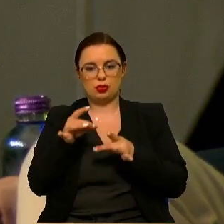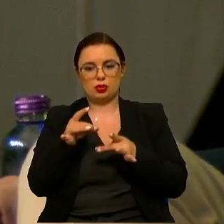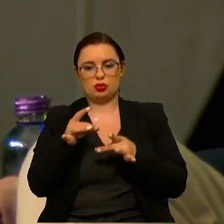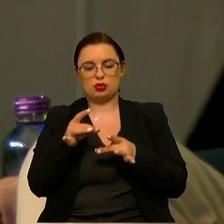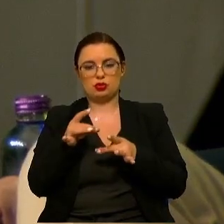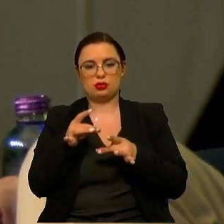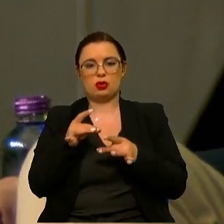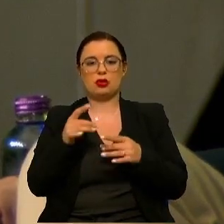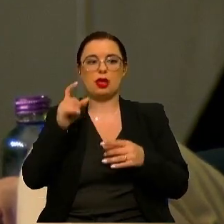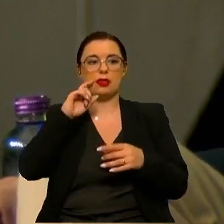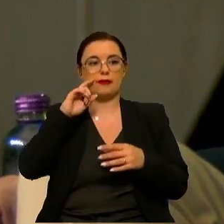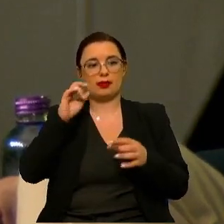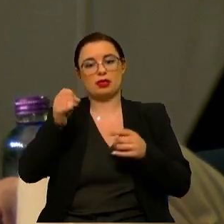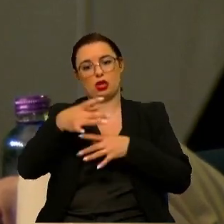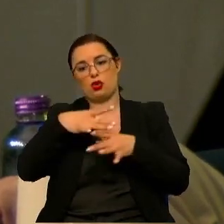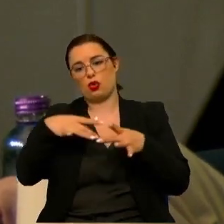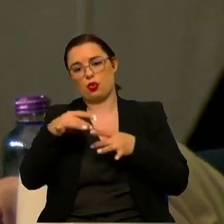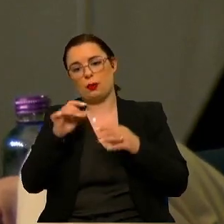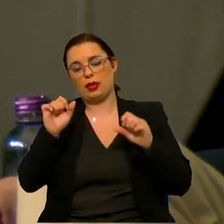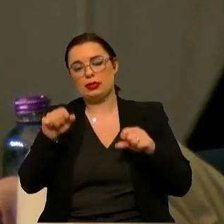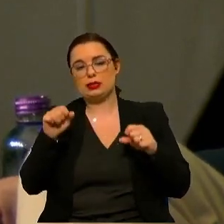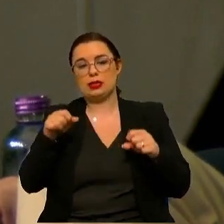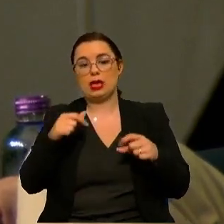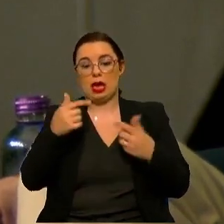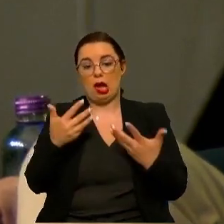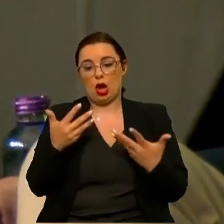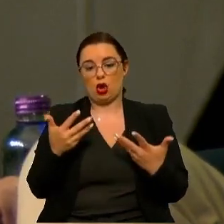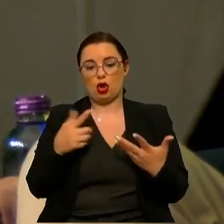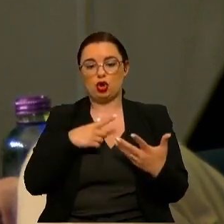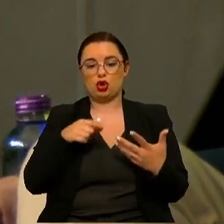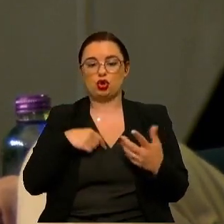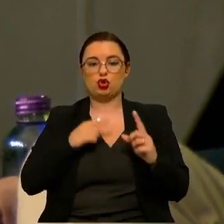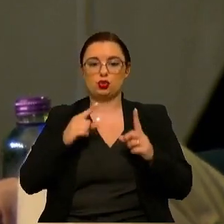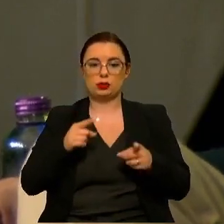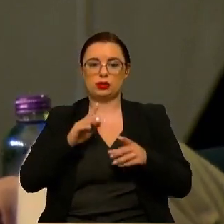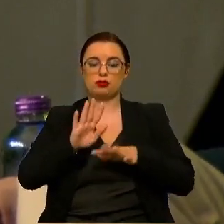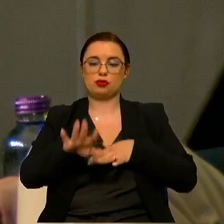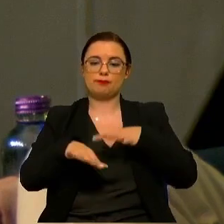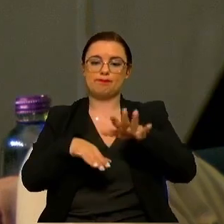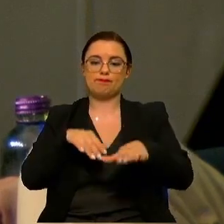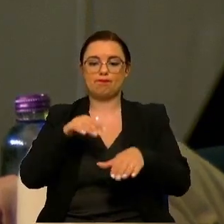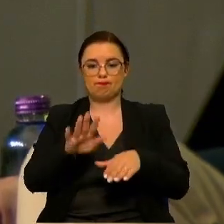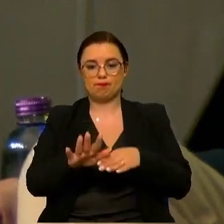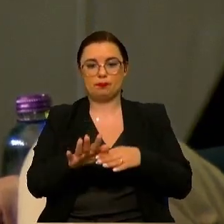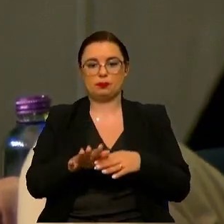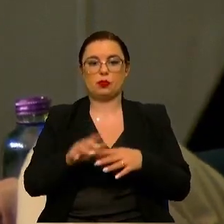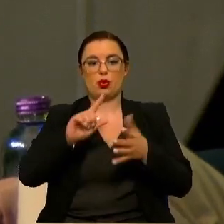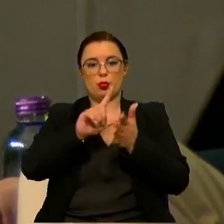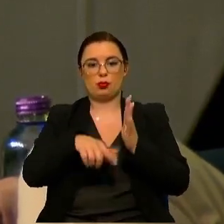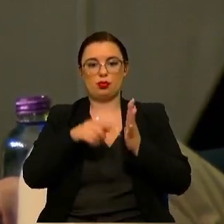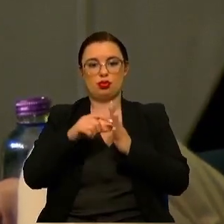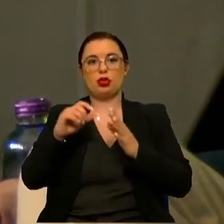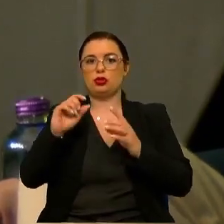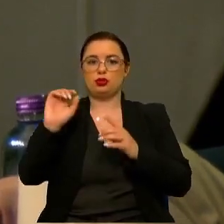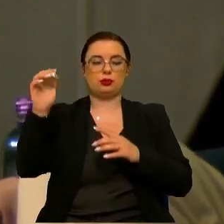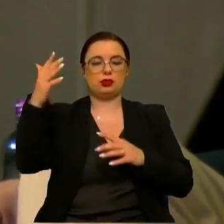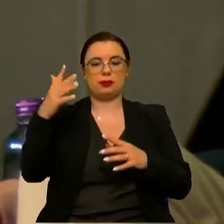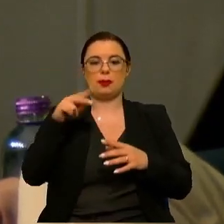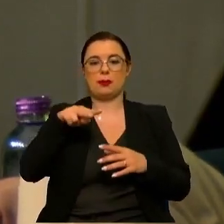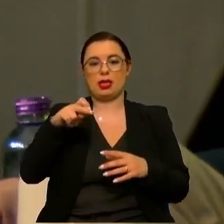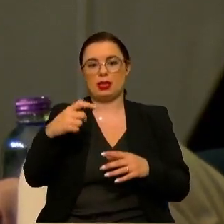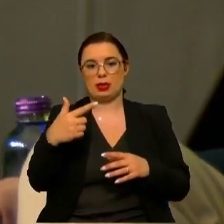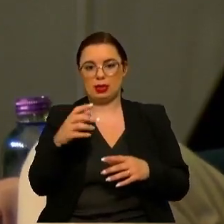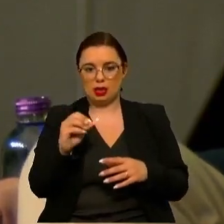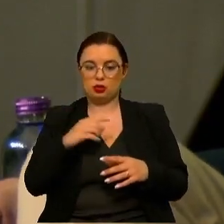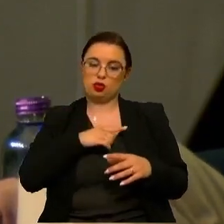evolution at the European level regarding European defense. We're also making our